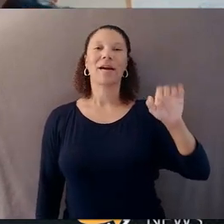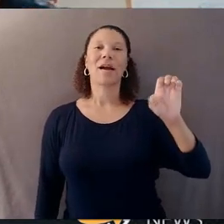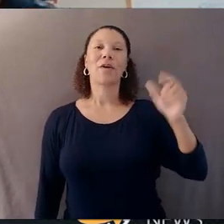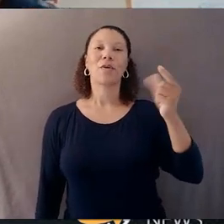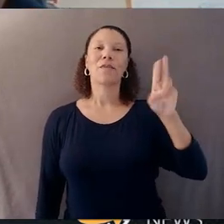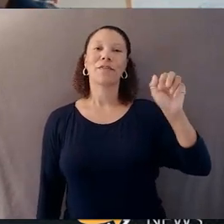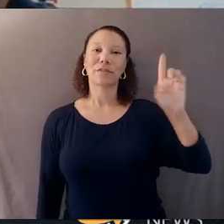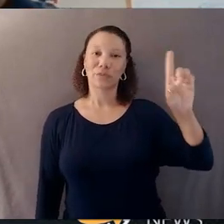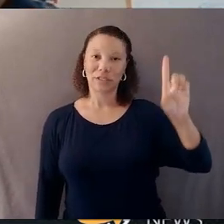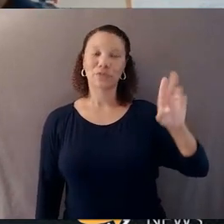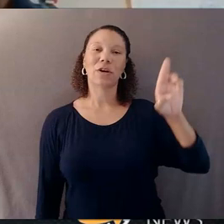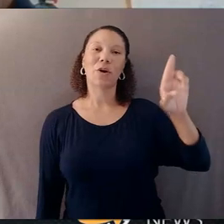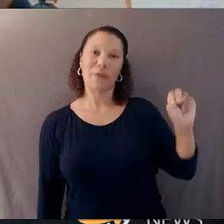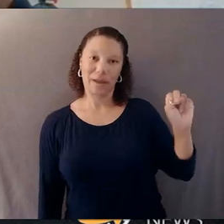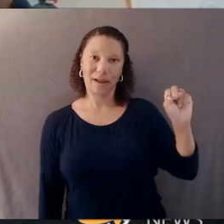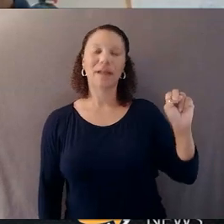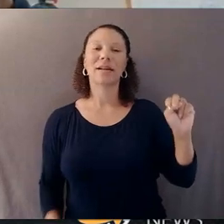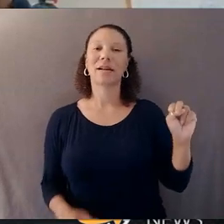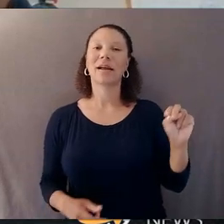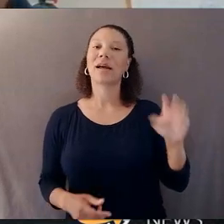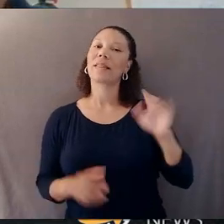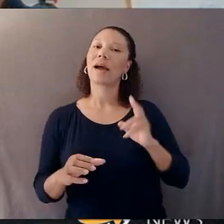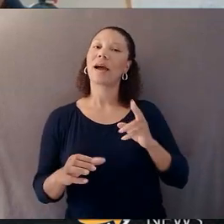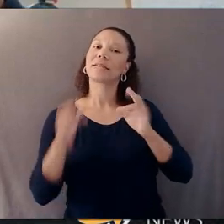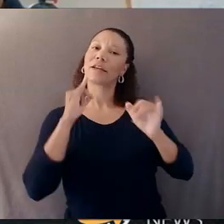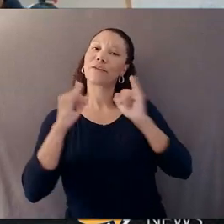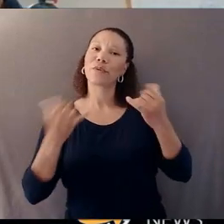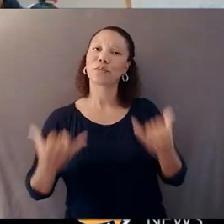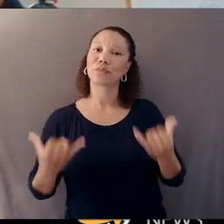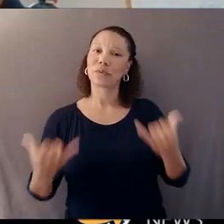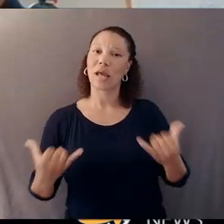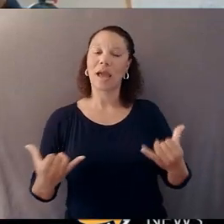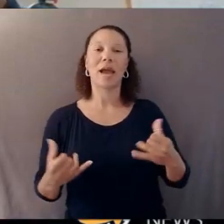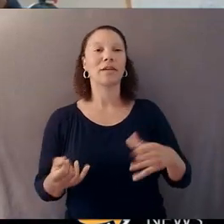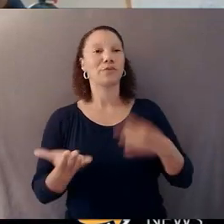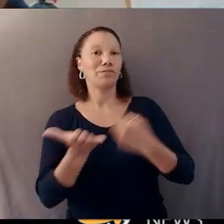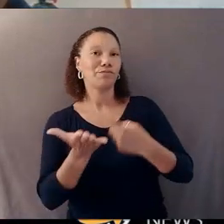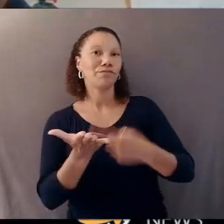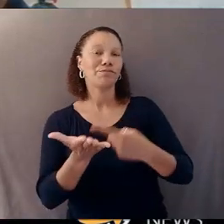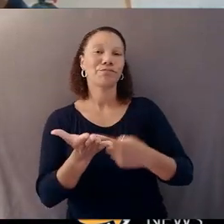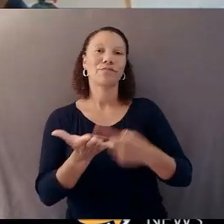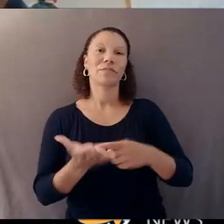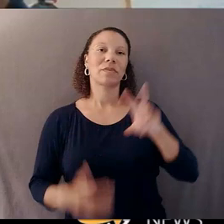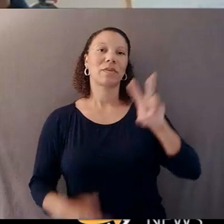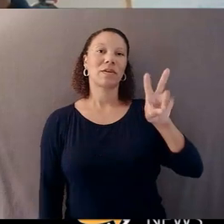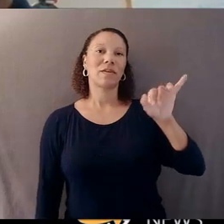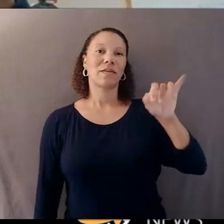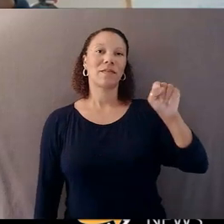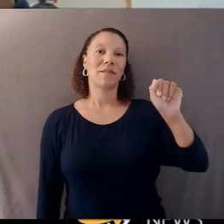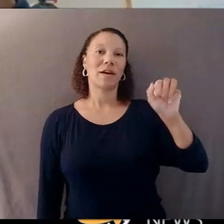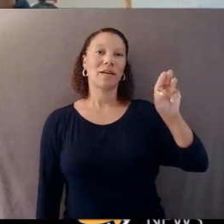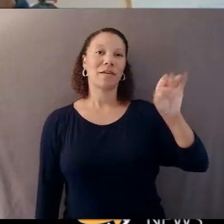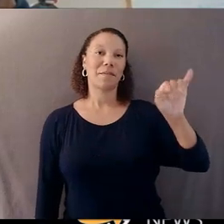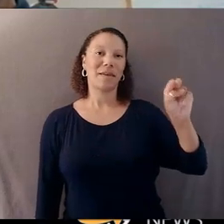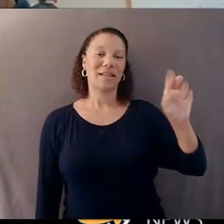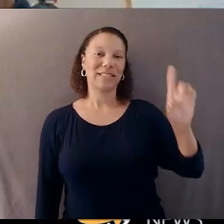registered nurse rather, who is joining us today to talk about the importance of vitamin D